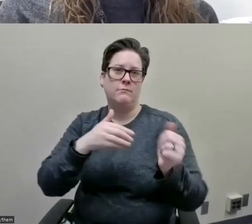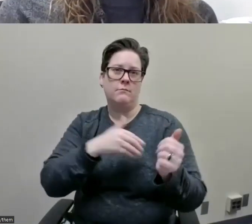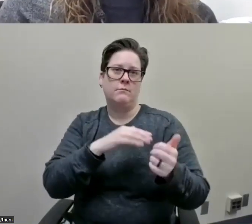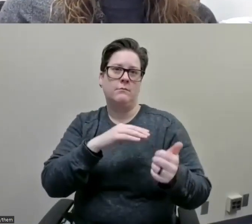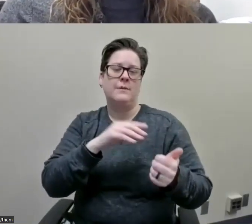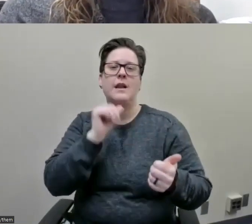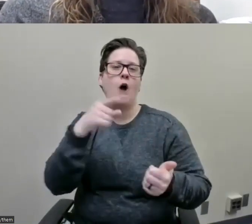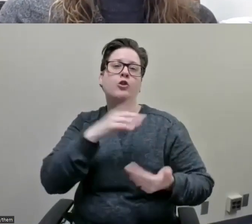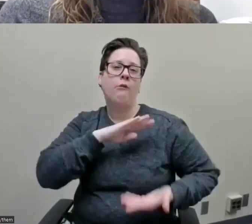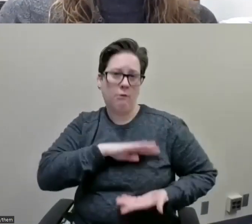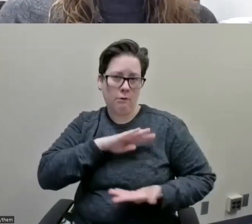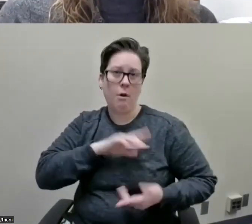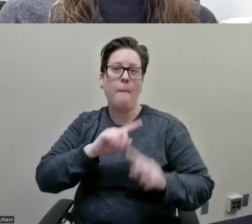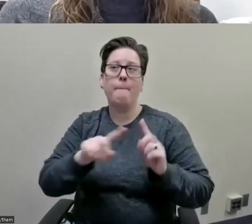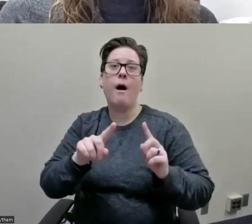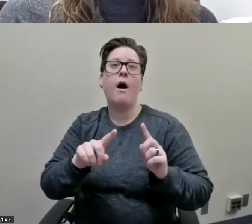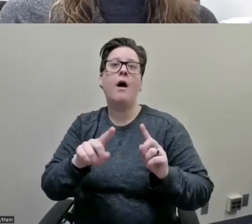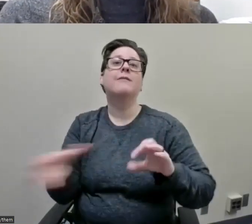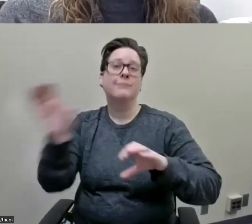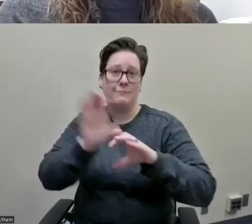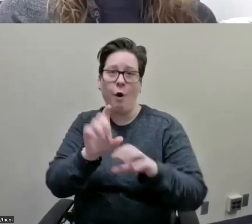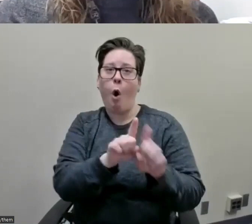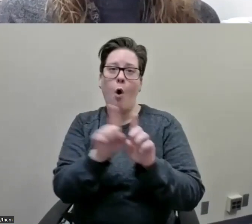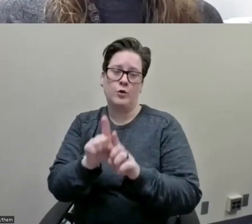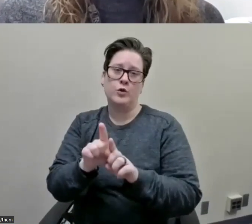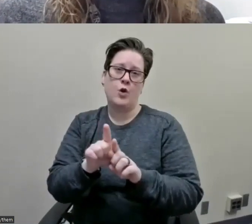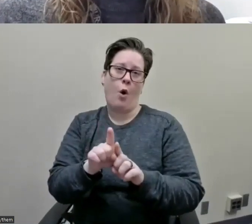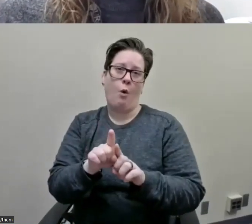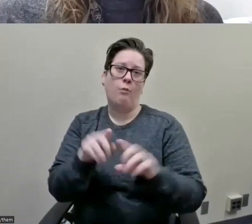be offered a breast MRI in addition to your mammogram every year.